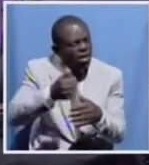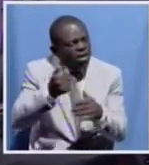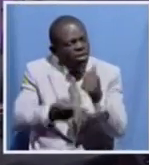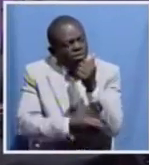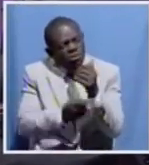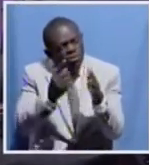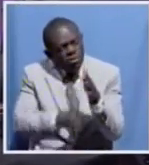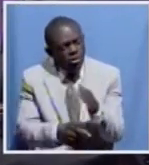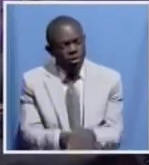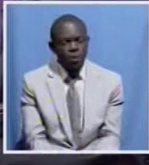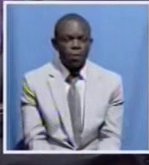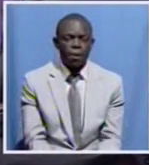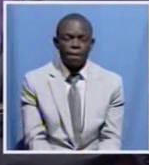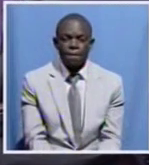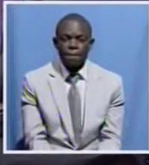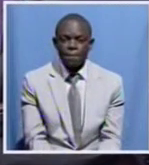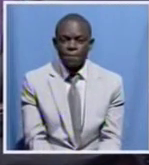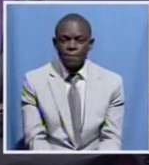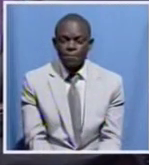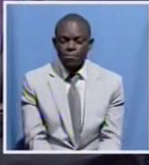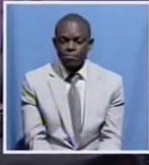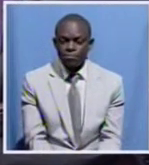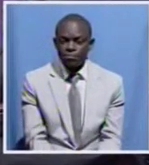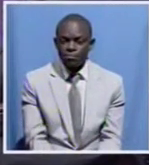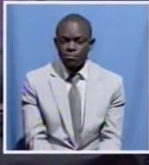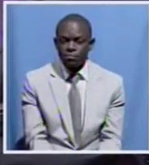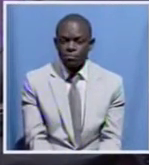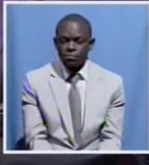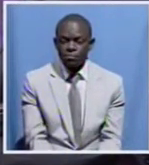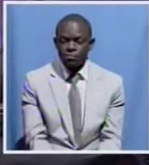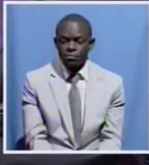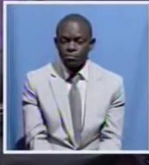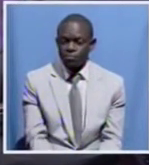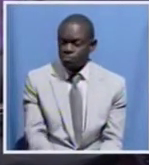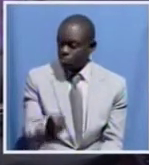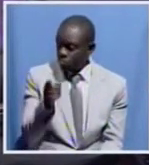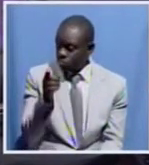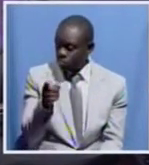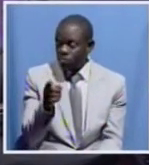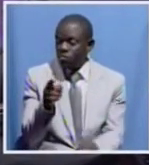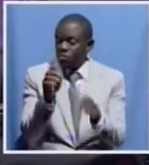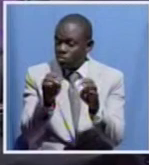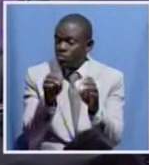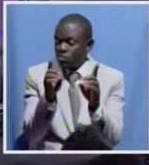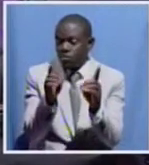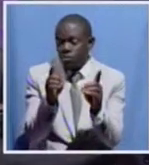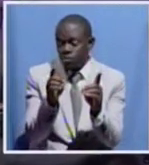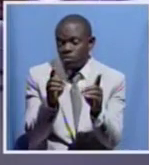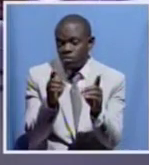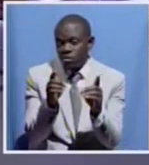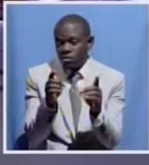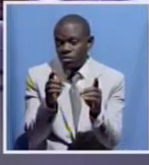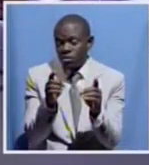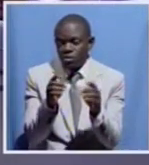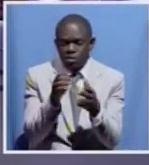have education. So, for instance, Austria is looking at seeing if the Ministry